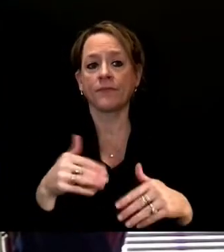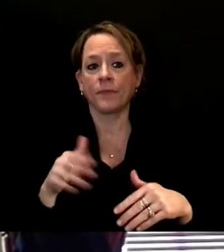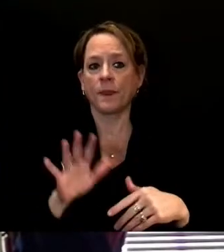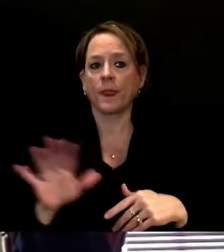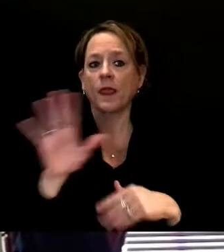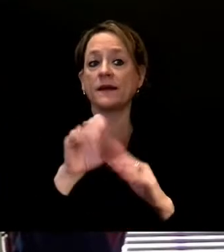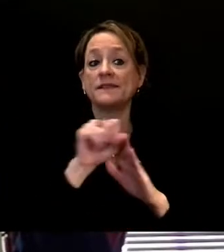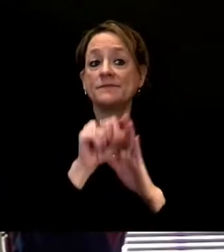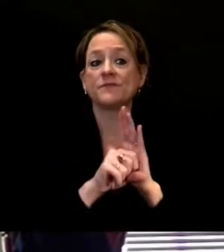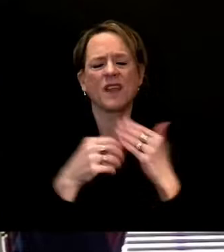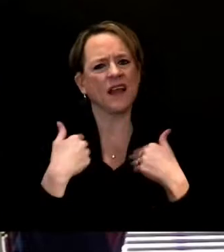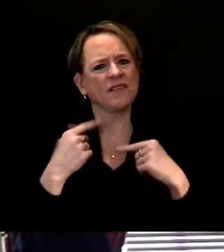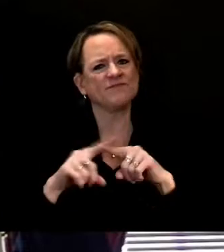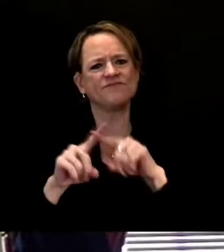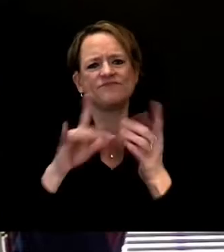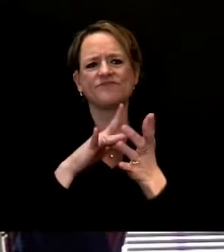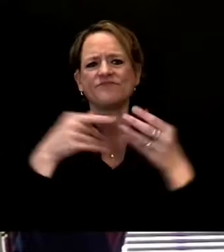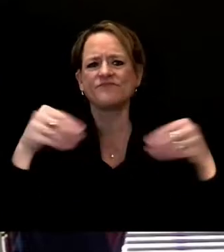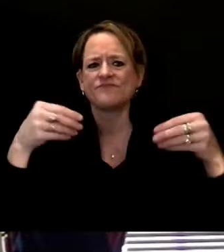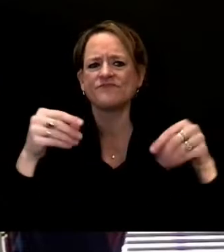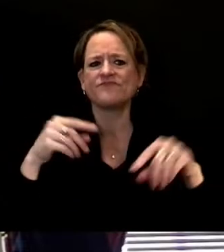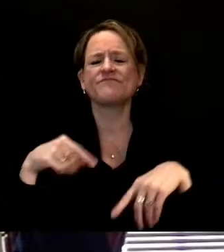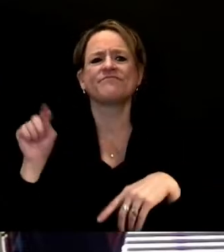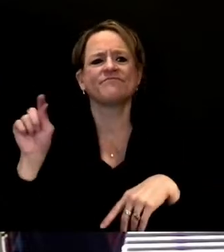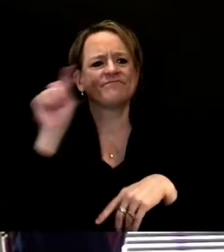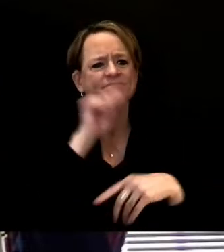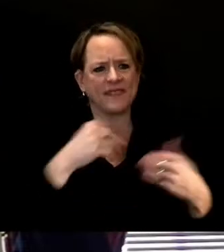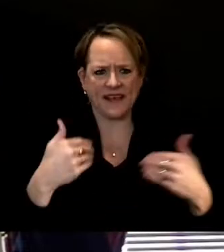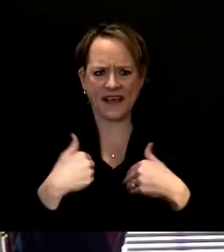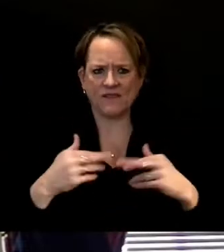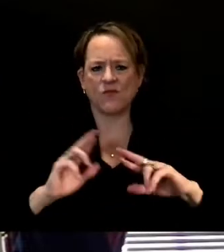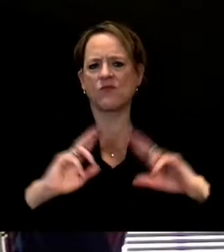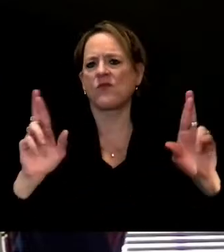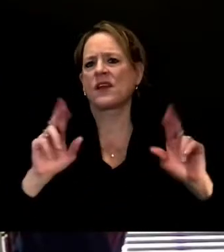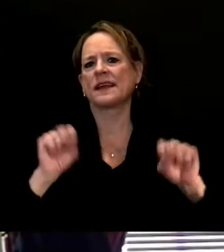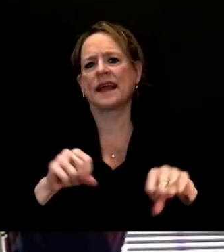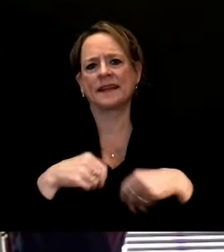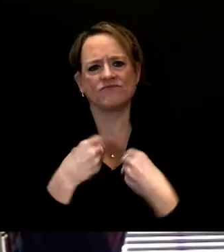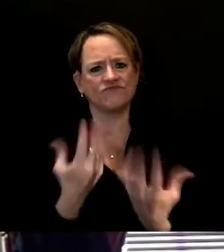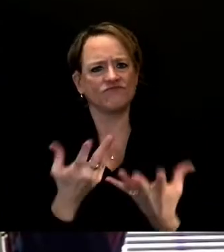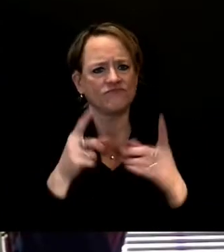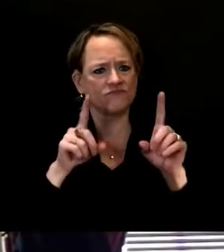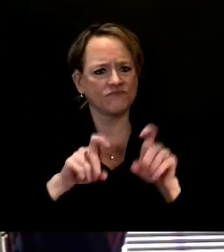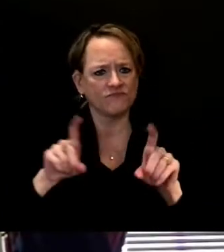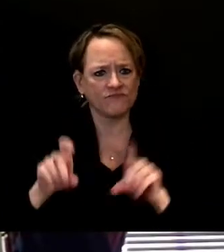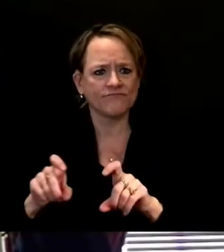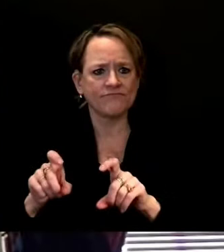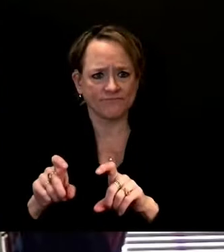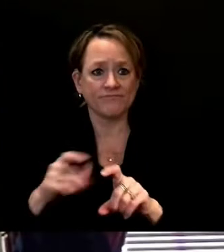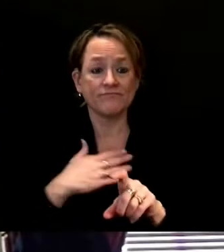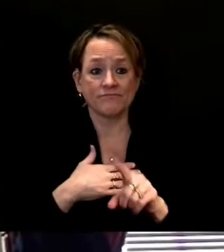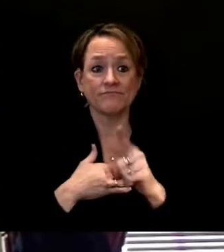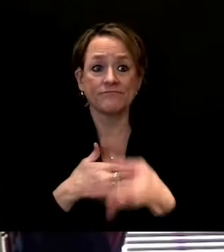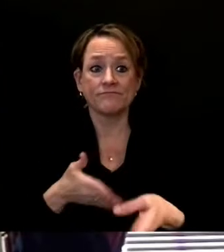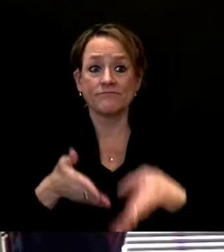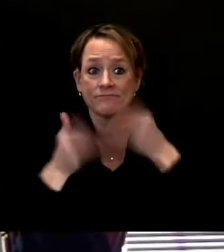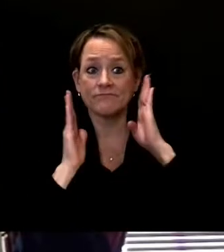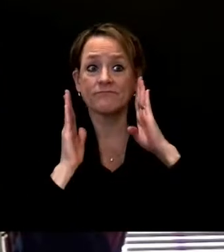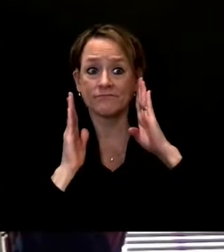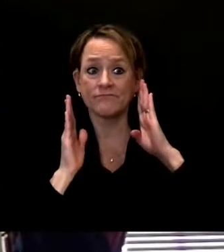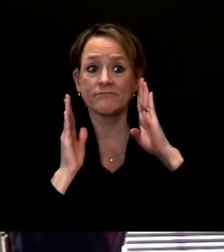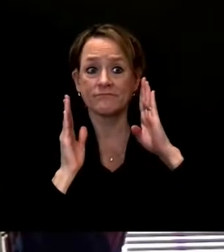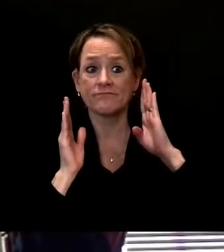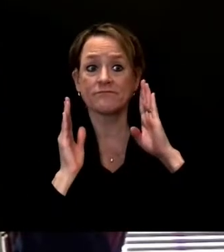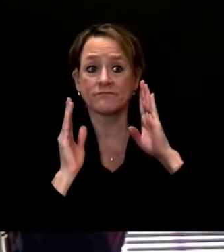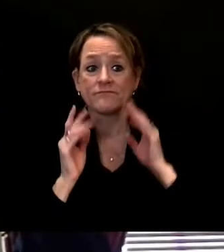Wisconsinites, please don't head to the ER to get a COVID-19 test. Prevent further strain on our healthcare workers